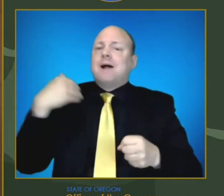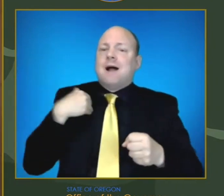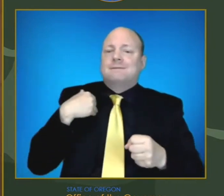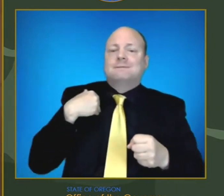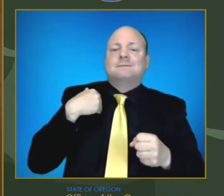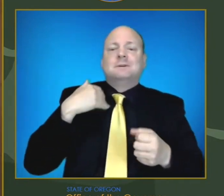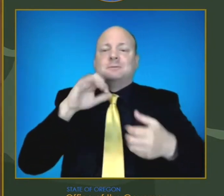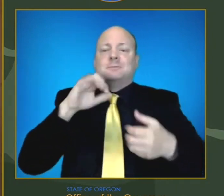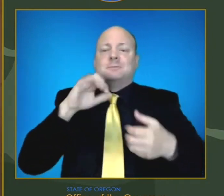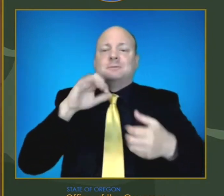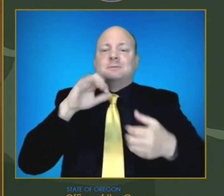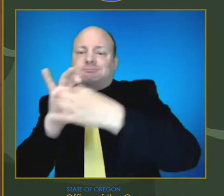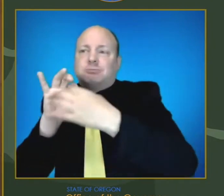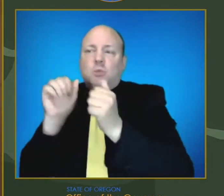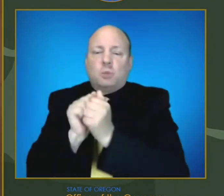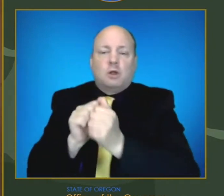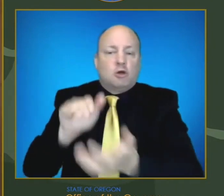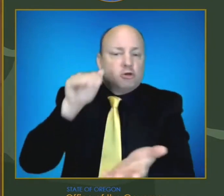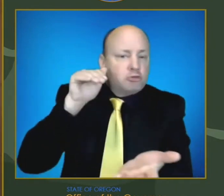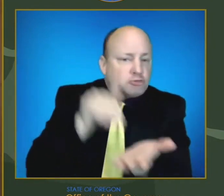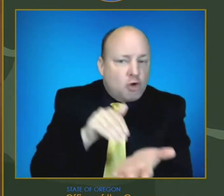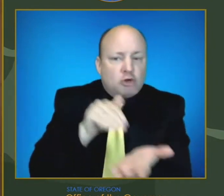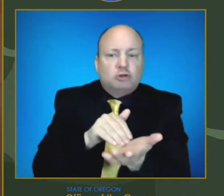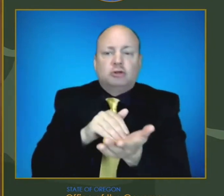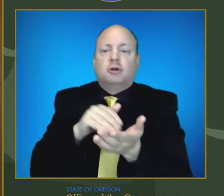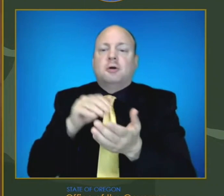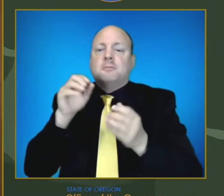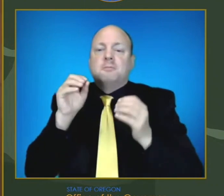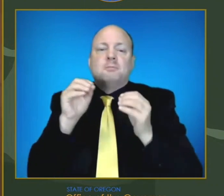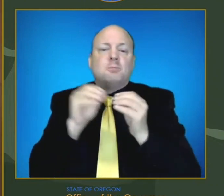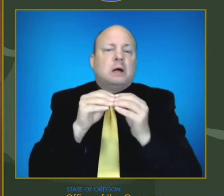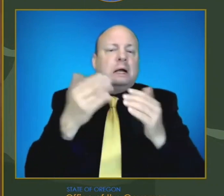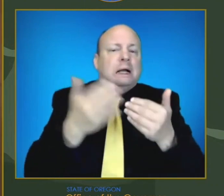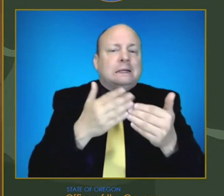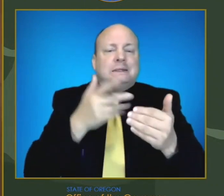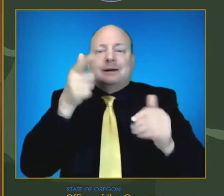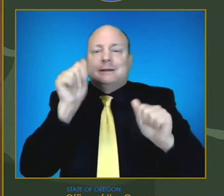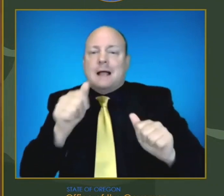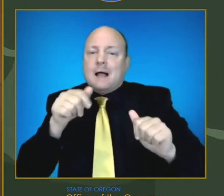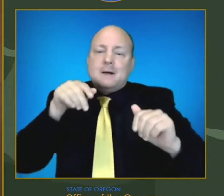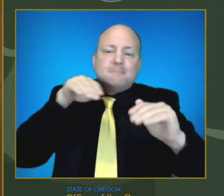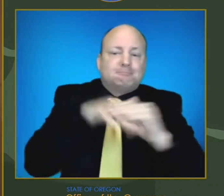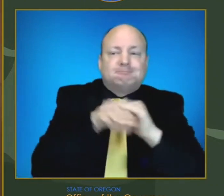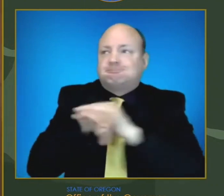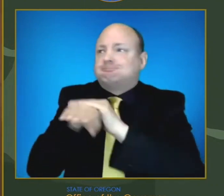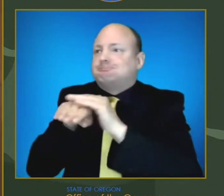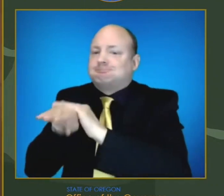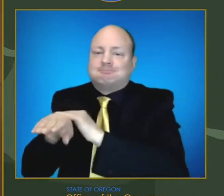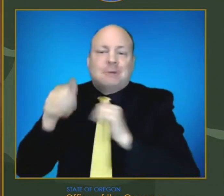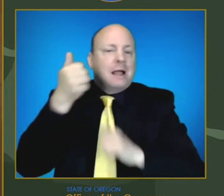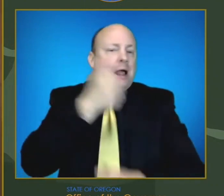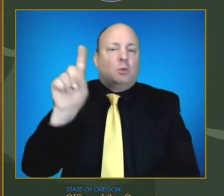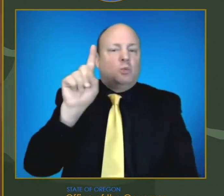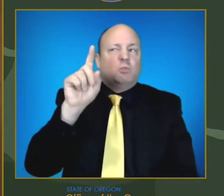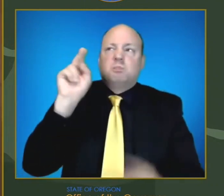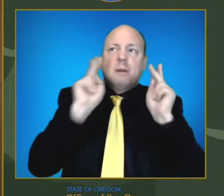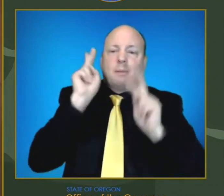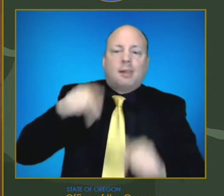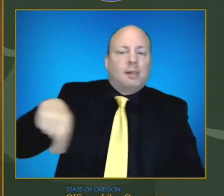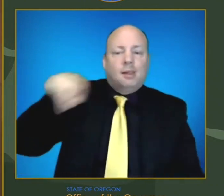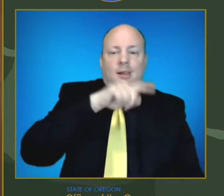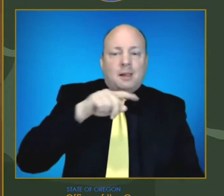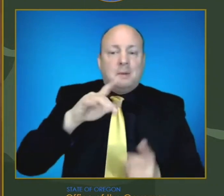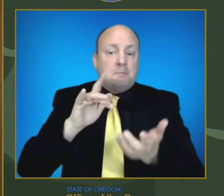to improve access to our most vulnerable neighbors. There are pharmacies, community clinics, and